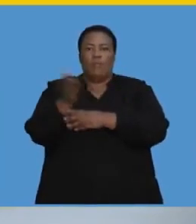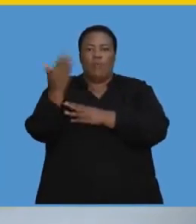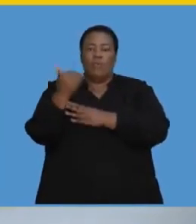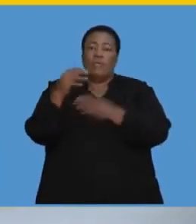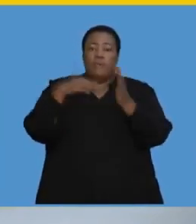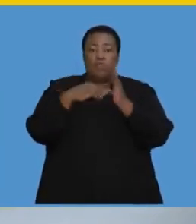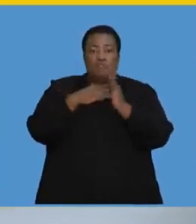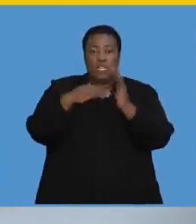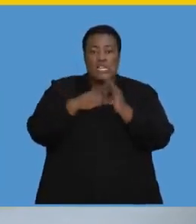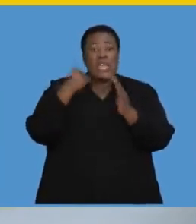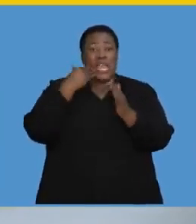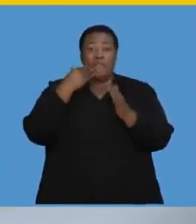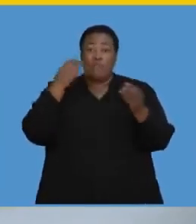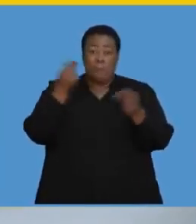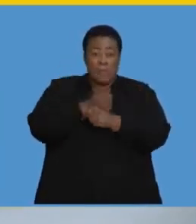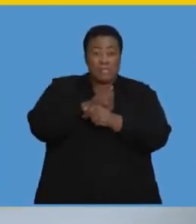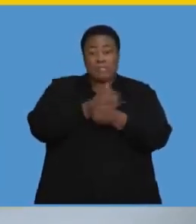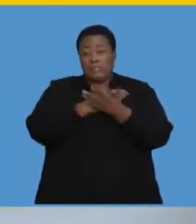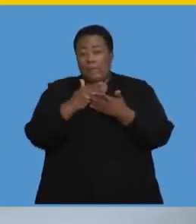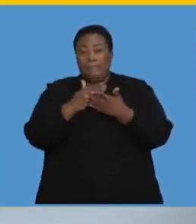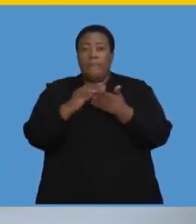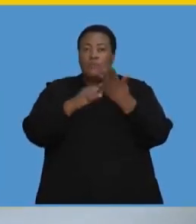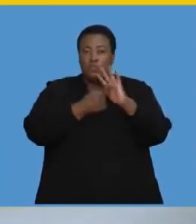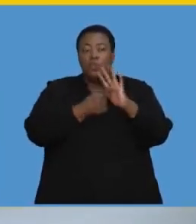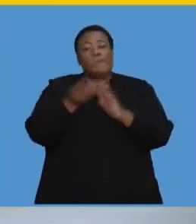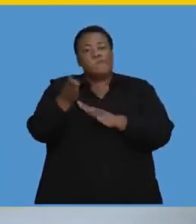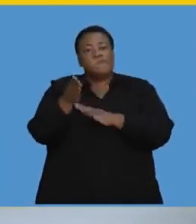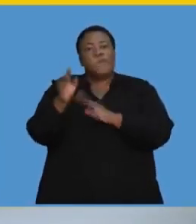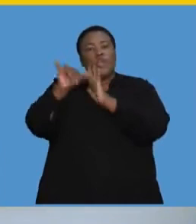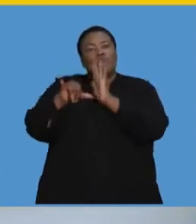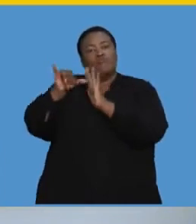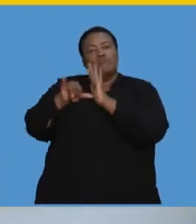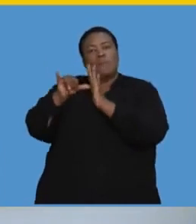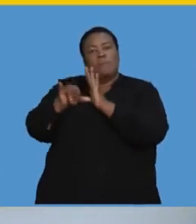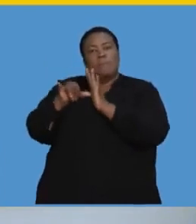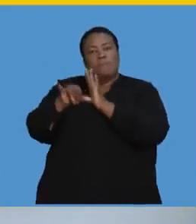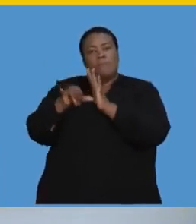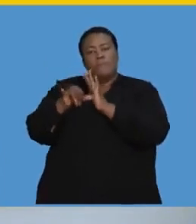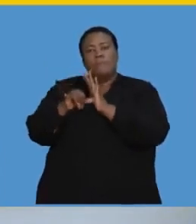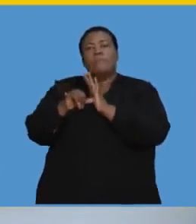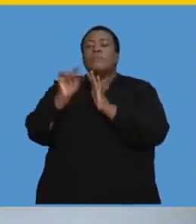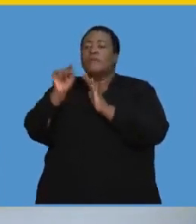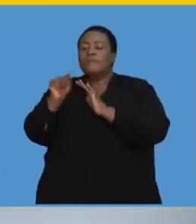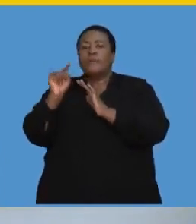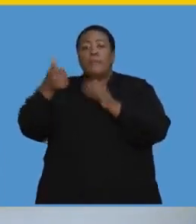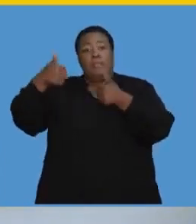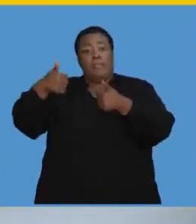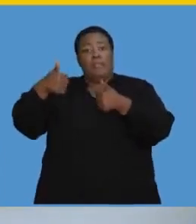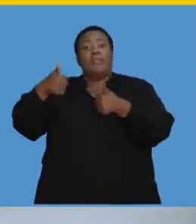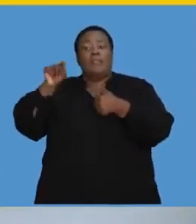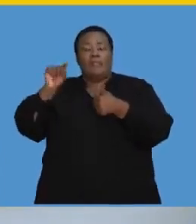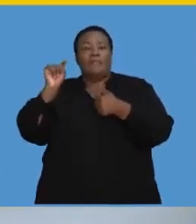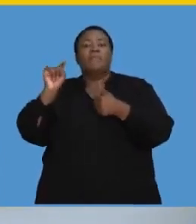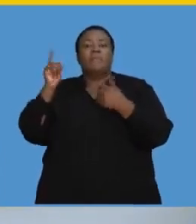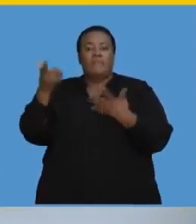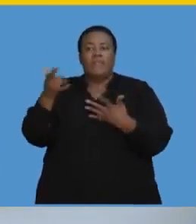www.wazamatrix.co.za. If you missed any of the shows, guys, they are available on our YouTube channel. So do subscribe, give it a big thumbs up, and watch all